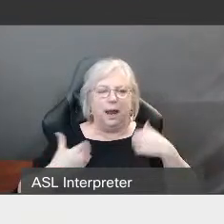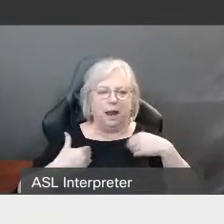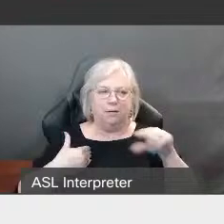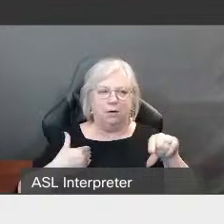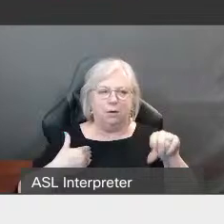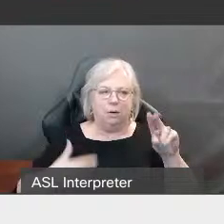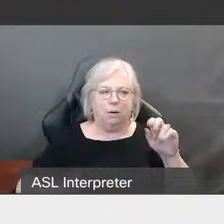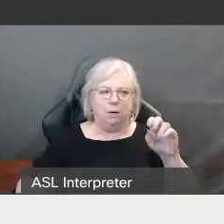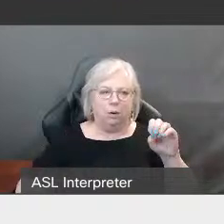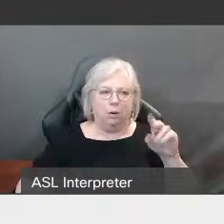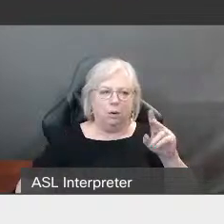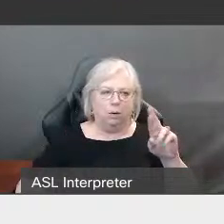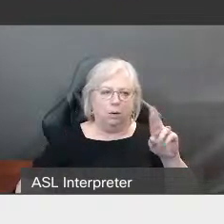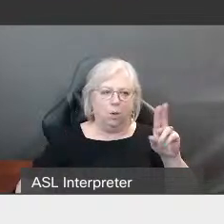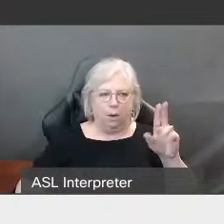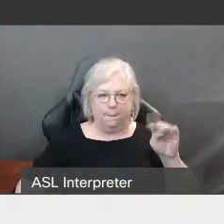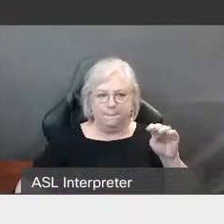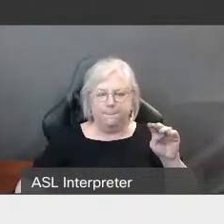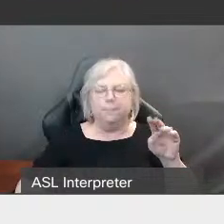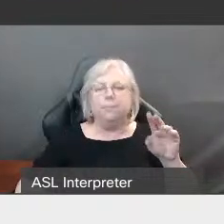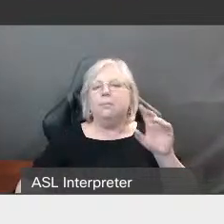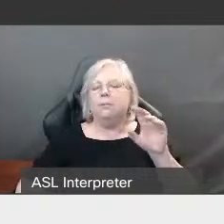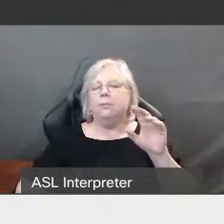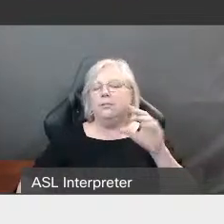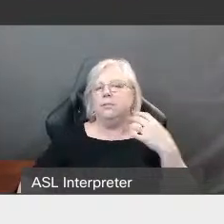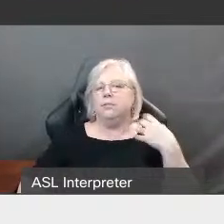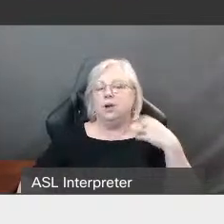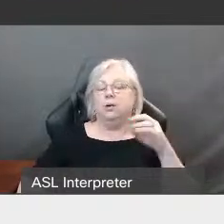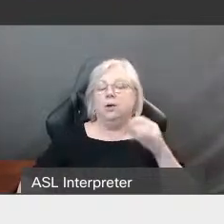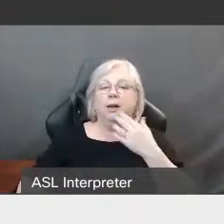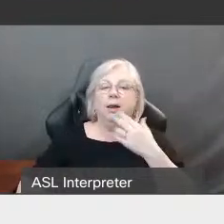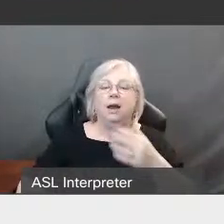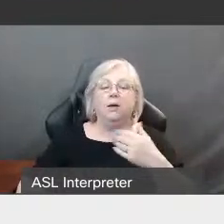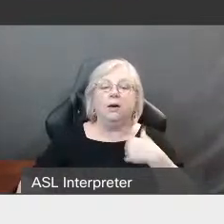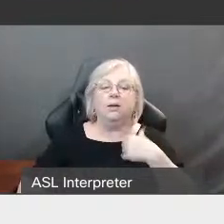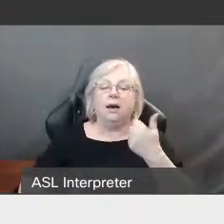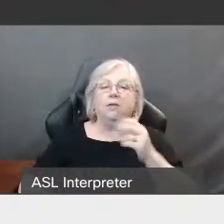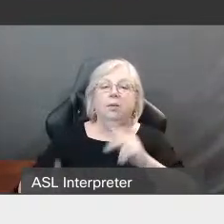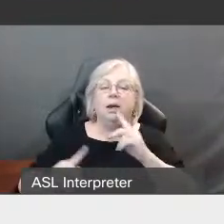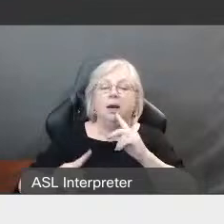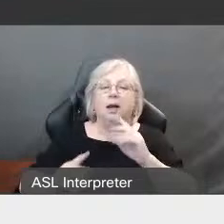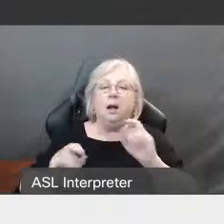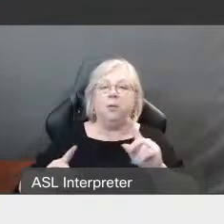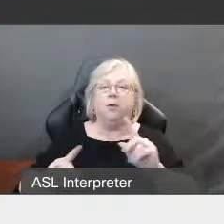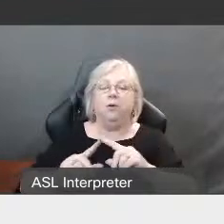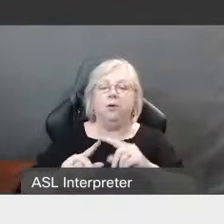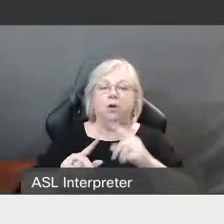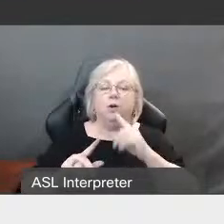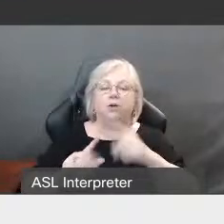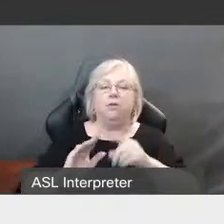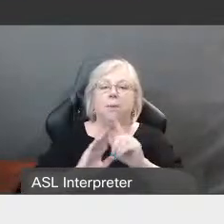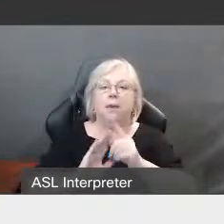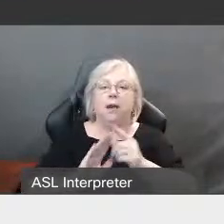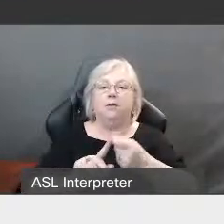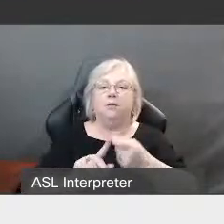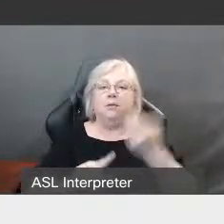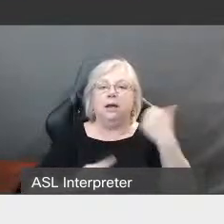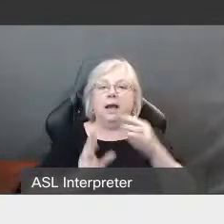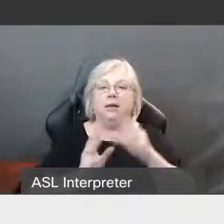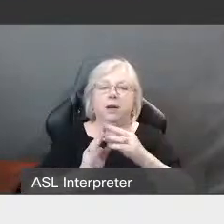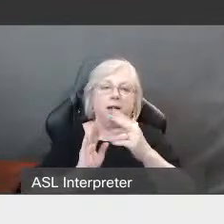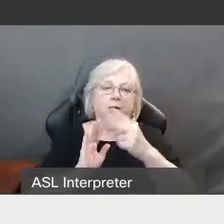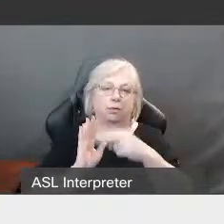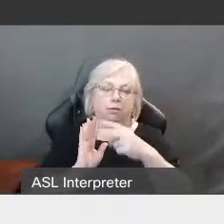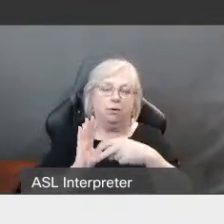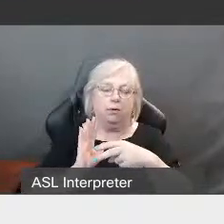quorum. Okay, thank you. All right, if we could, has everyone had a chance to review the minutes of the last meeting? And if so, we'll